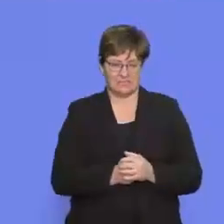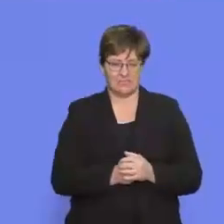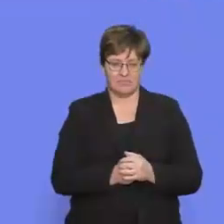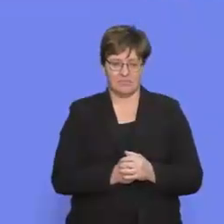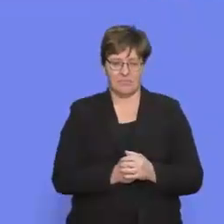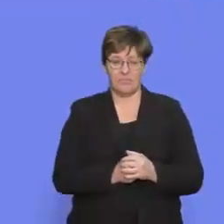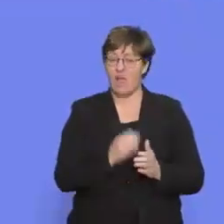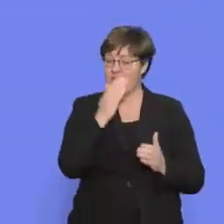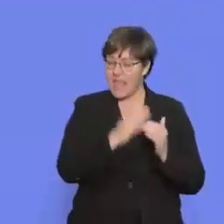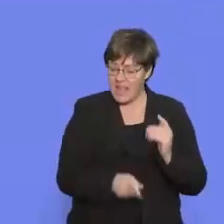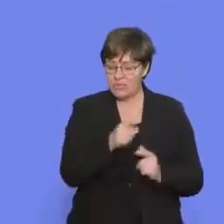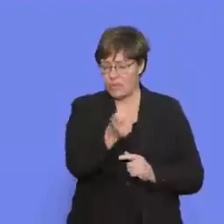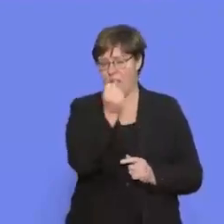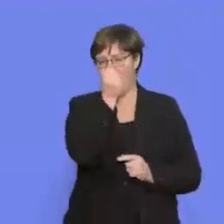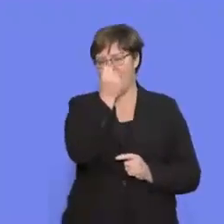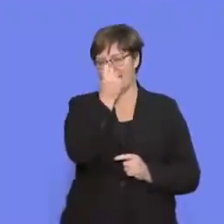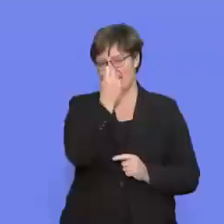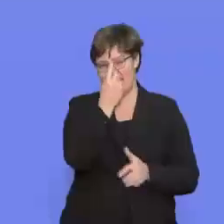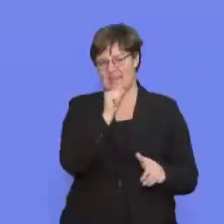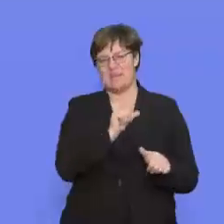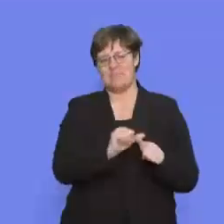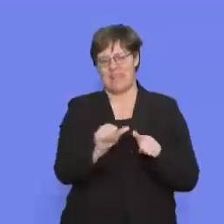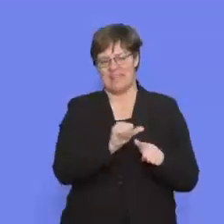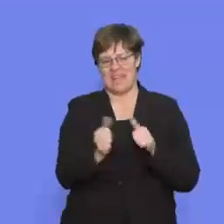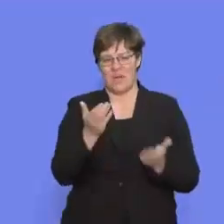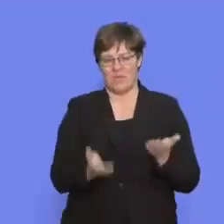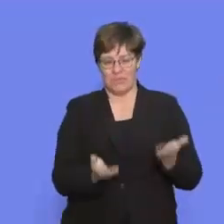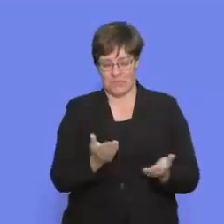how homeostasis is taking place.